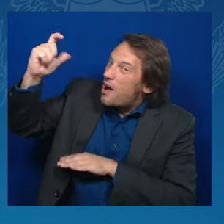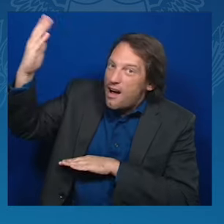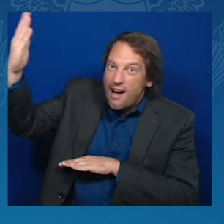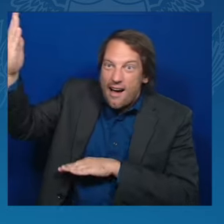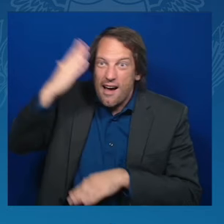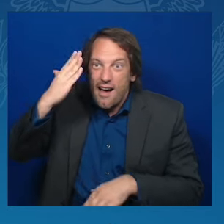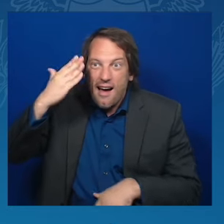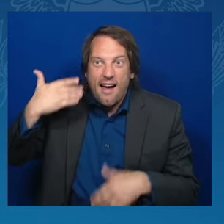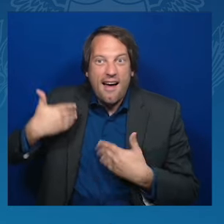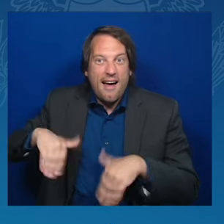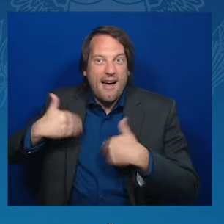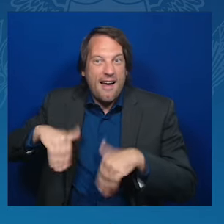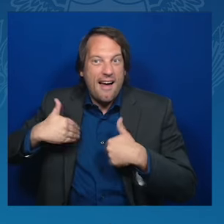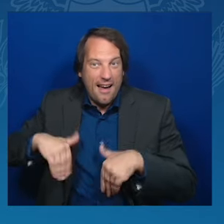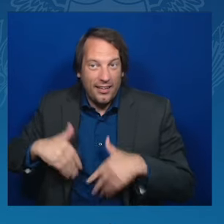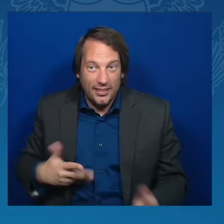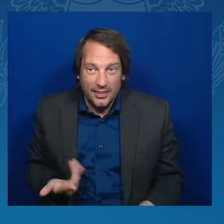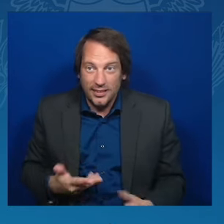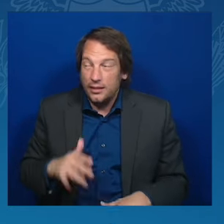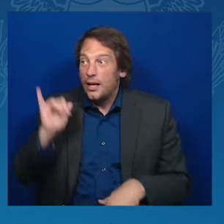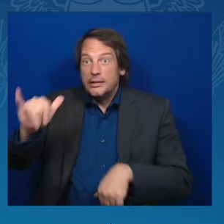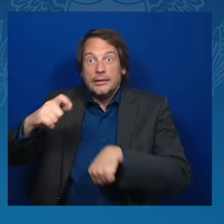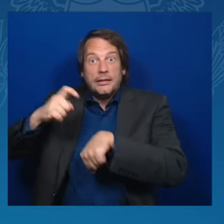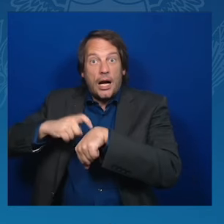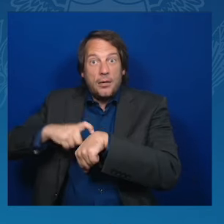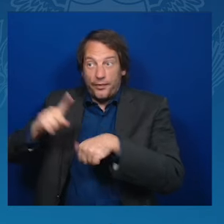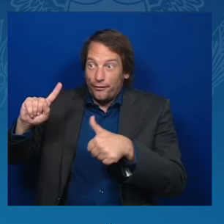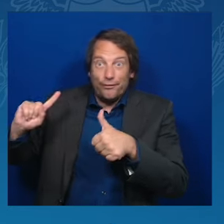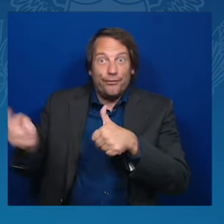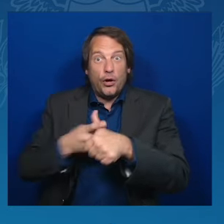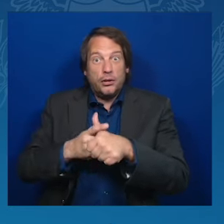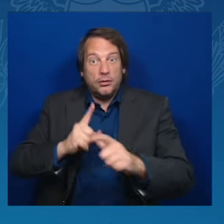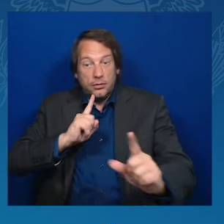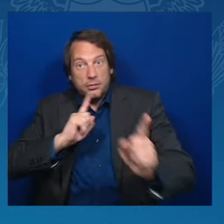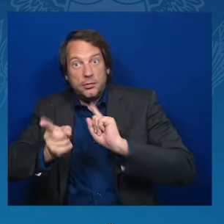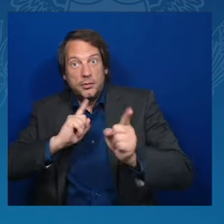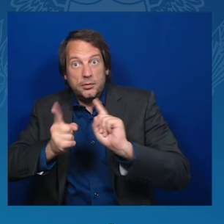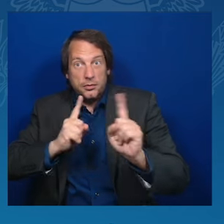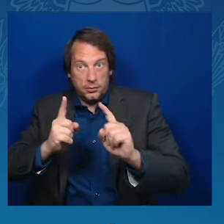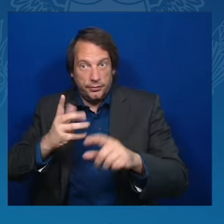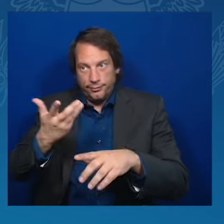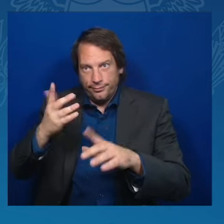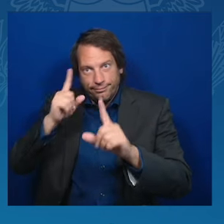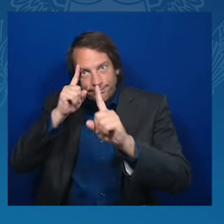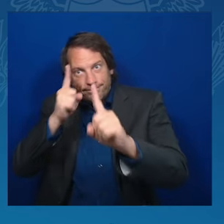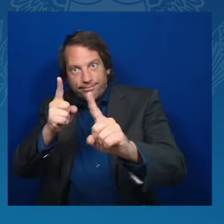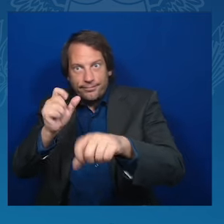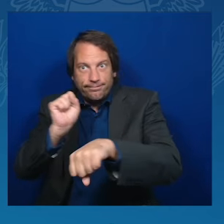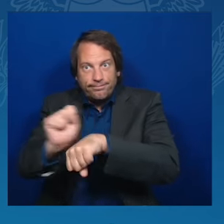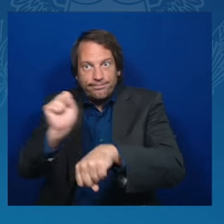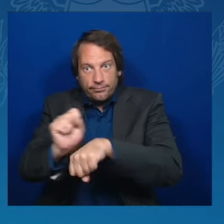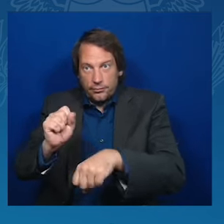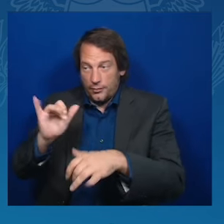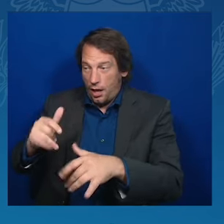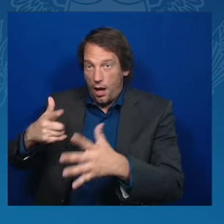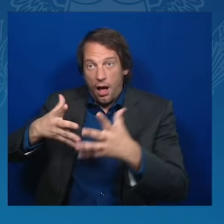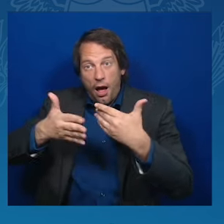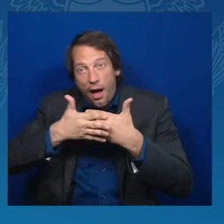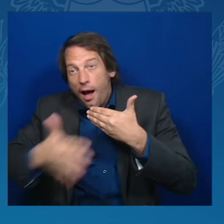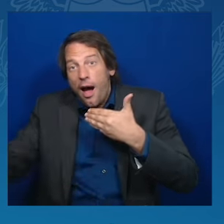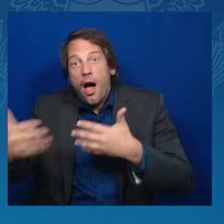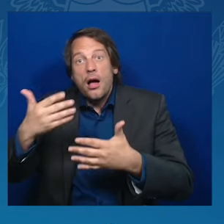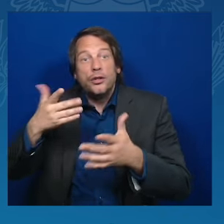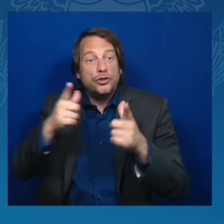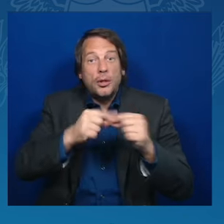From the time of that inaugural diplomatic mission, generations of Americans and Japanese have had their horizons expanded by the exchange between our